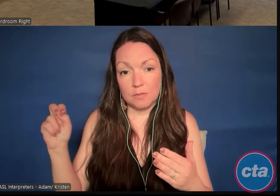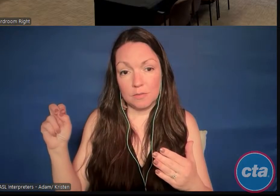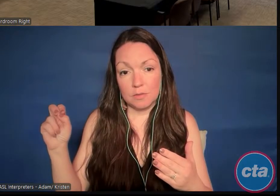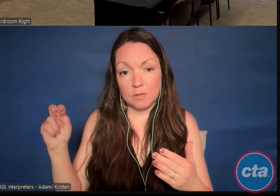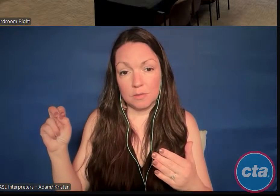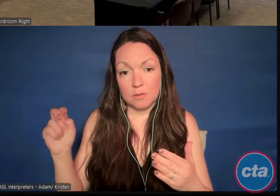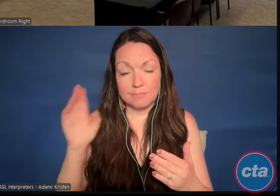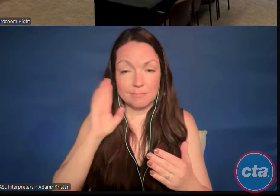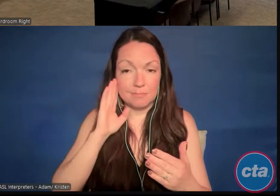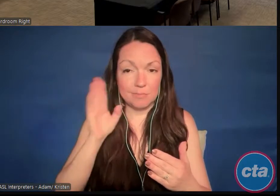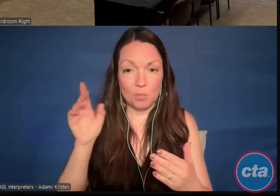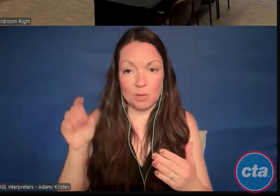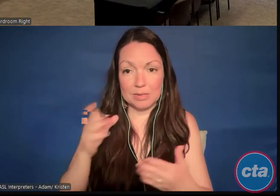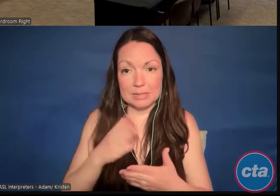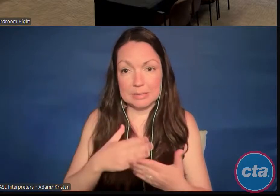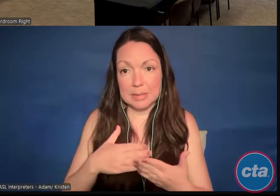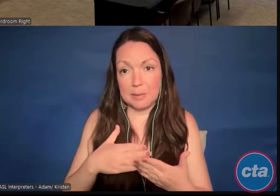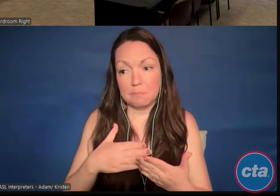So we'll just kind of need some,